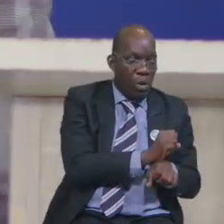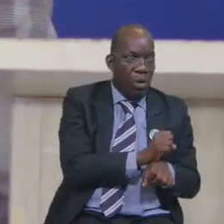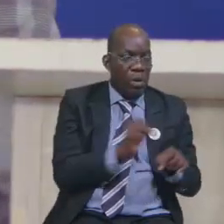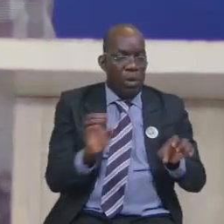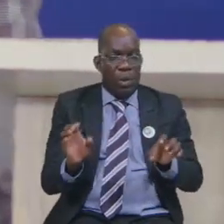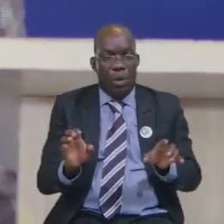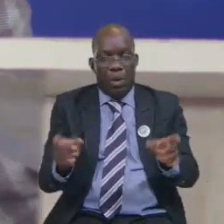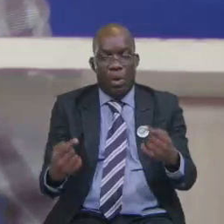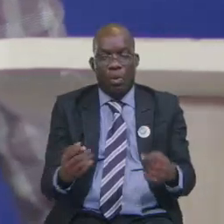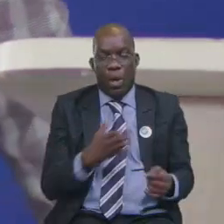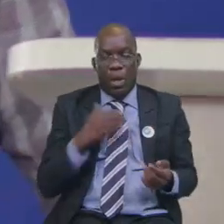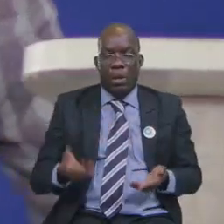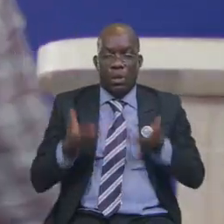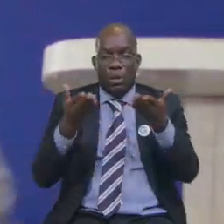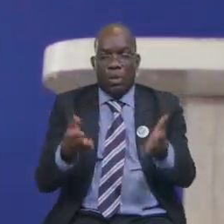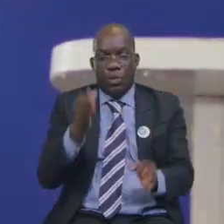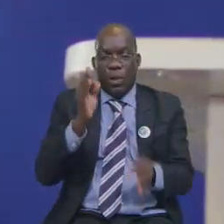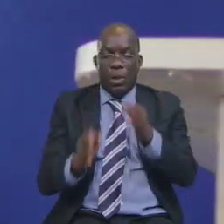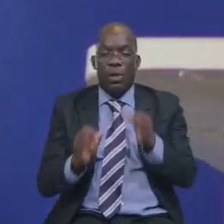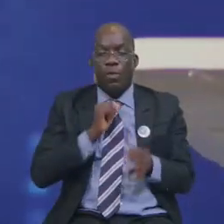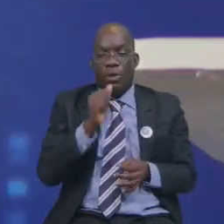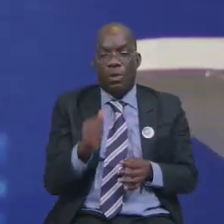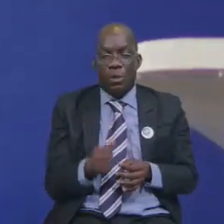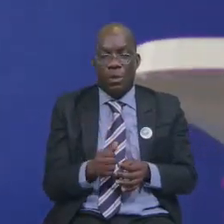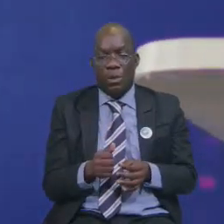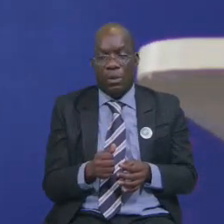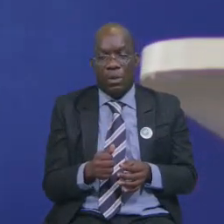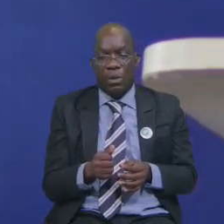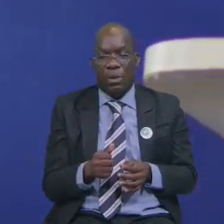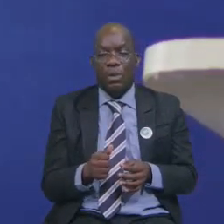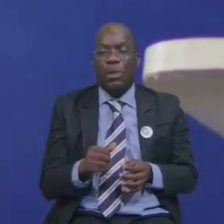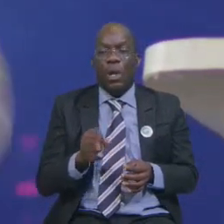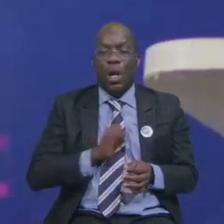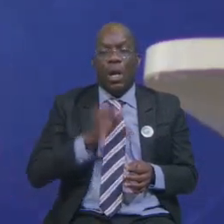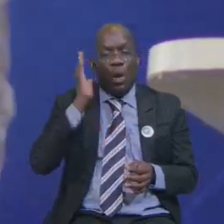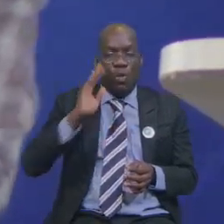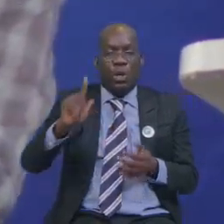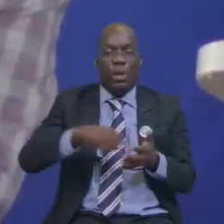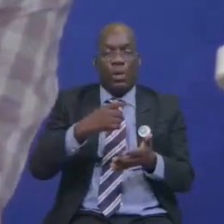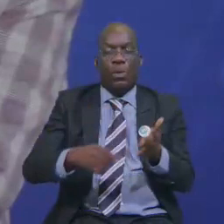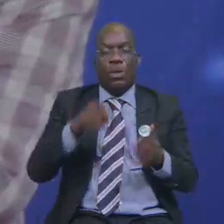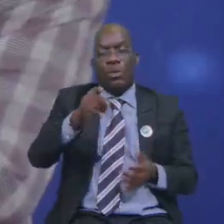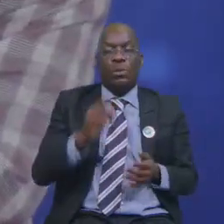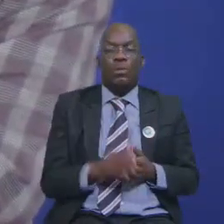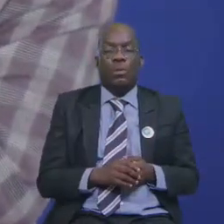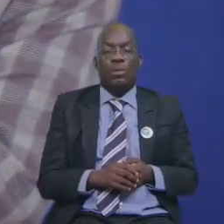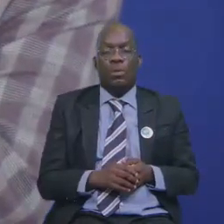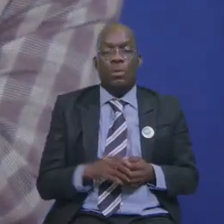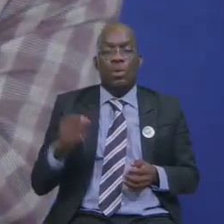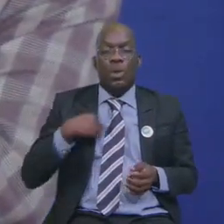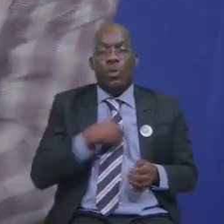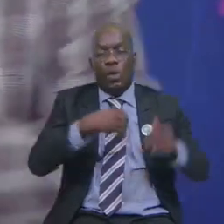come and submit. And if not, I'll discipline you. We add the discipline from